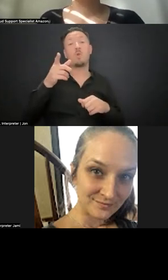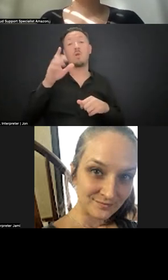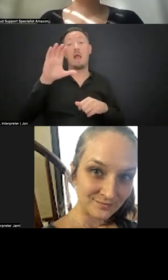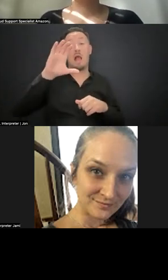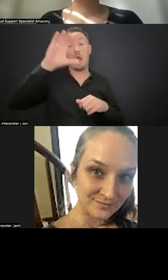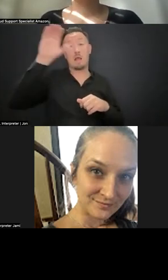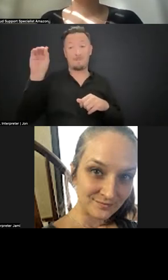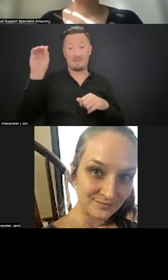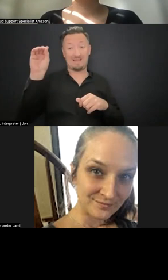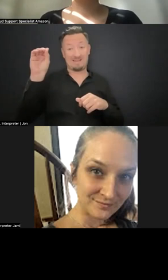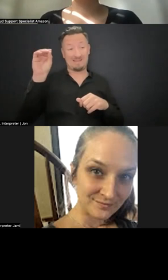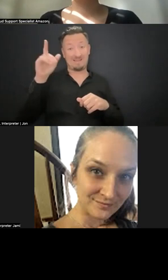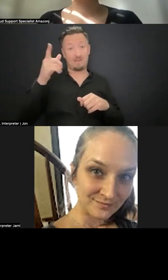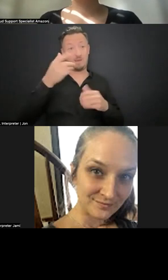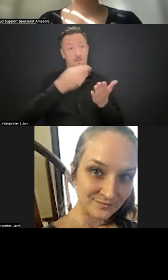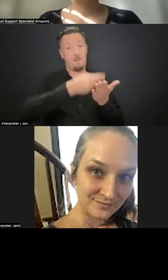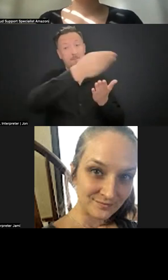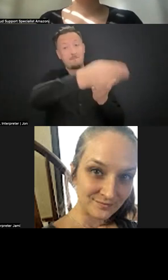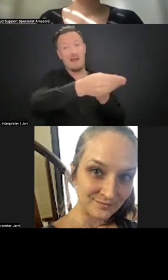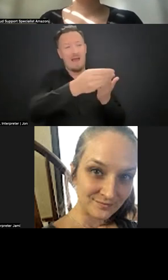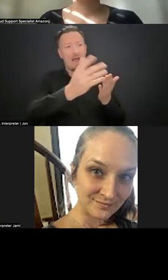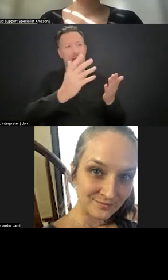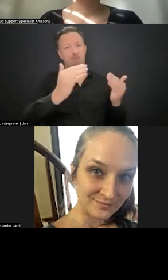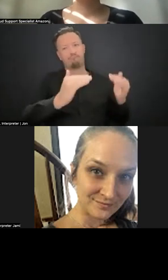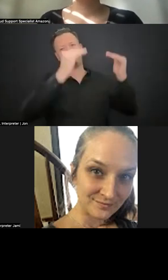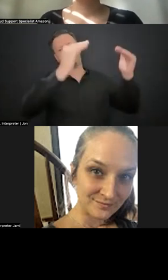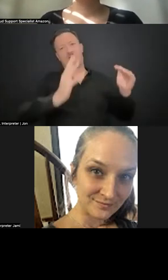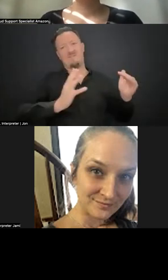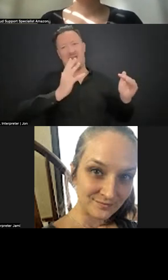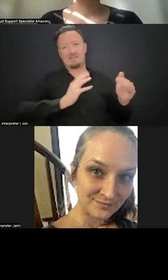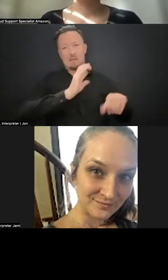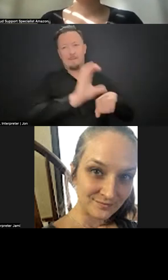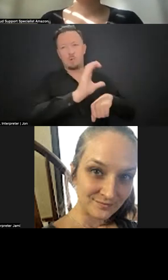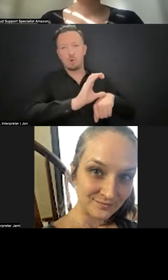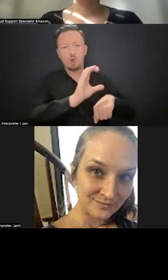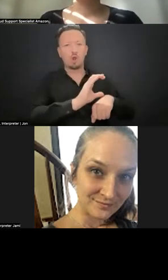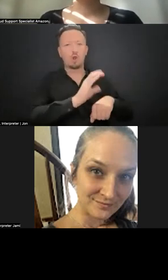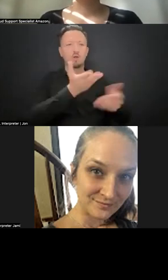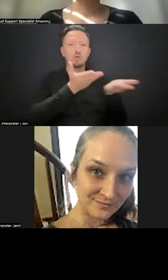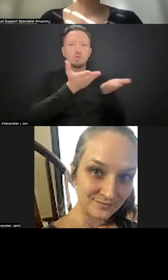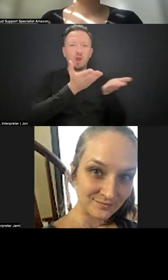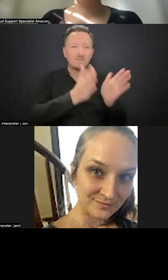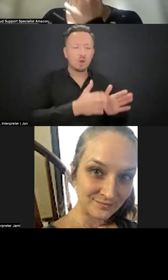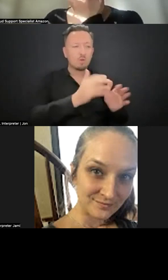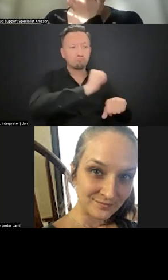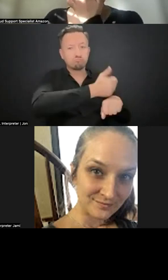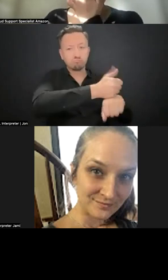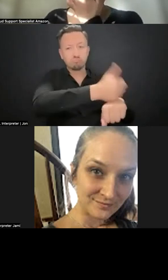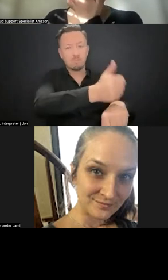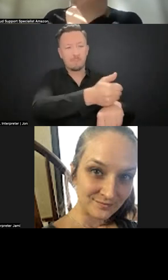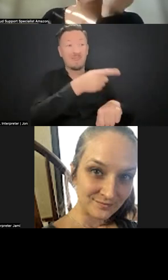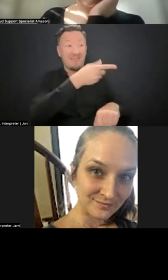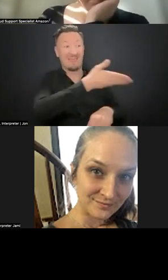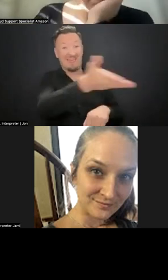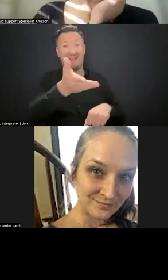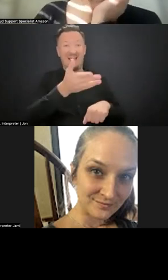called servers that are servicing companies' data, eventually they're gonna